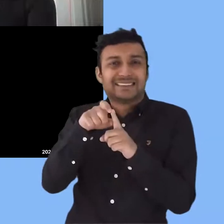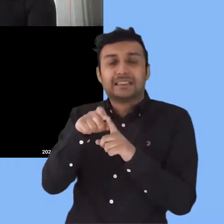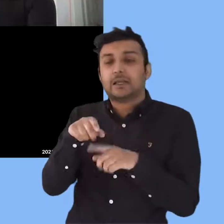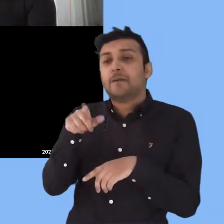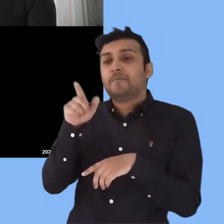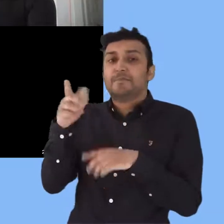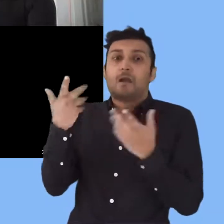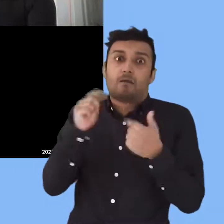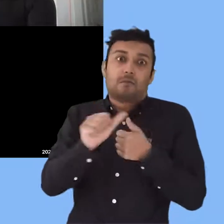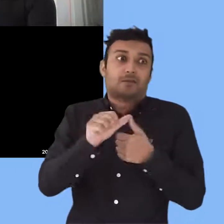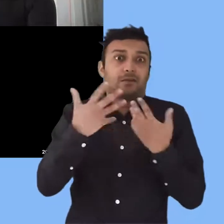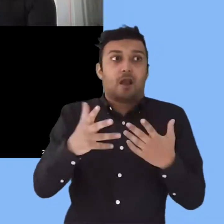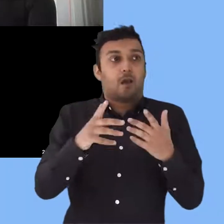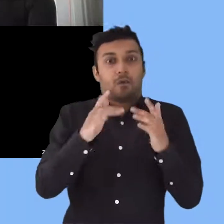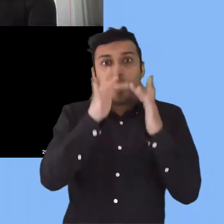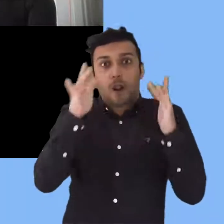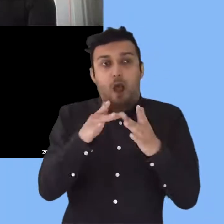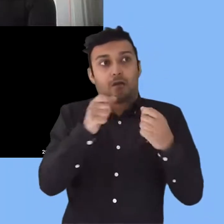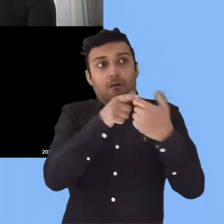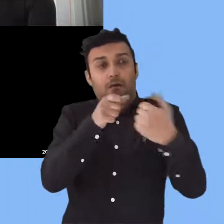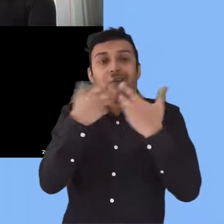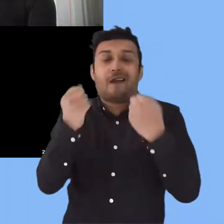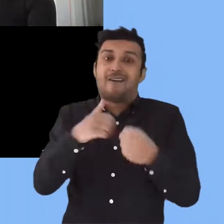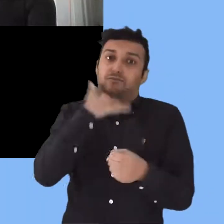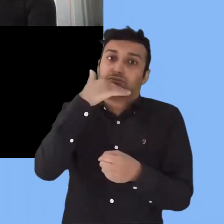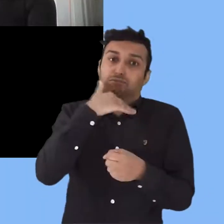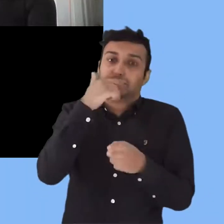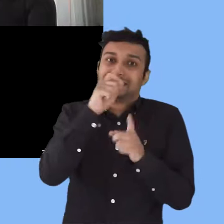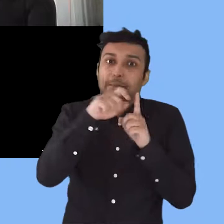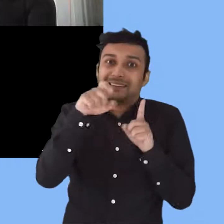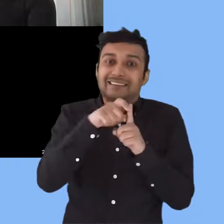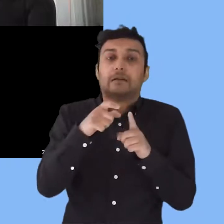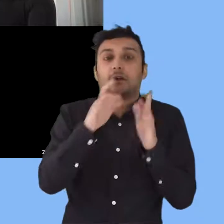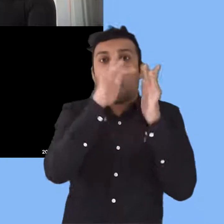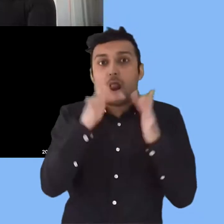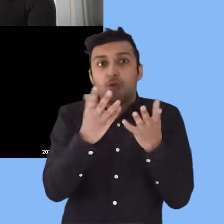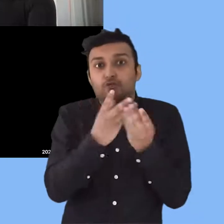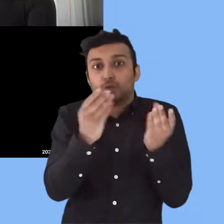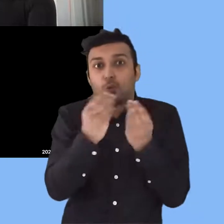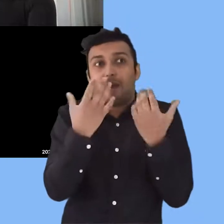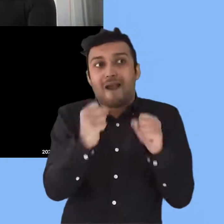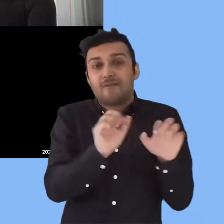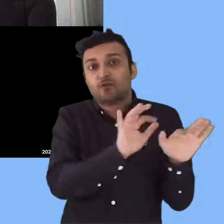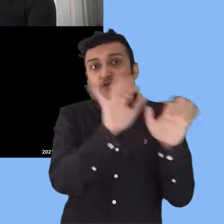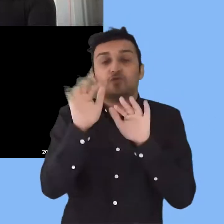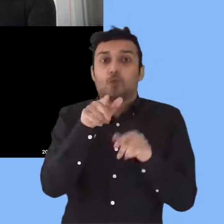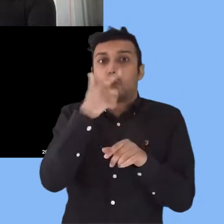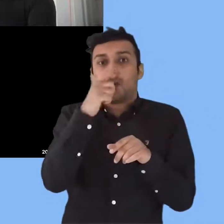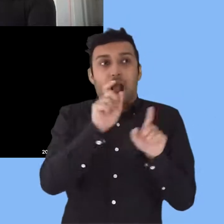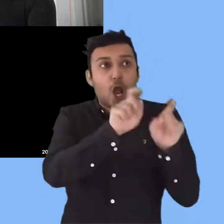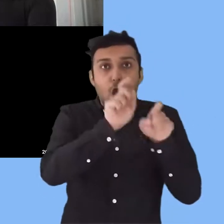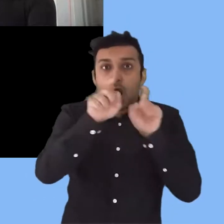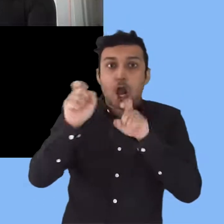shift to our online world. I think that there's plenty of CPD out there and resources that you can engage with as your setting as a whole to